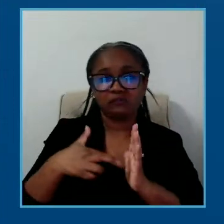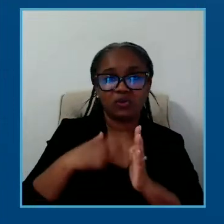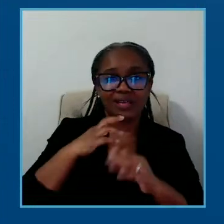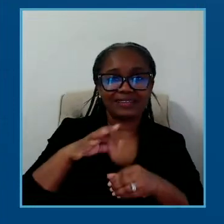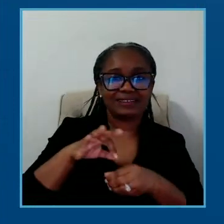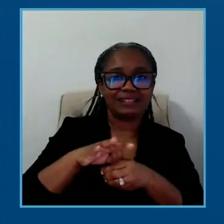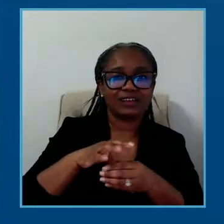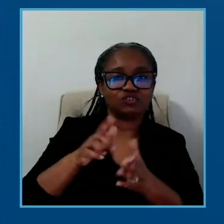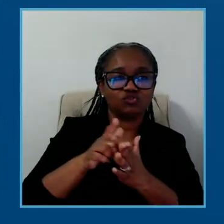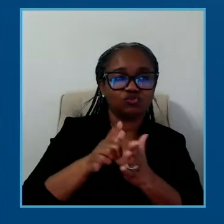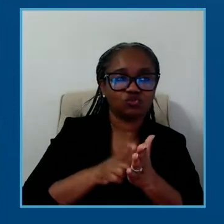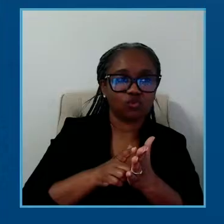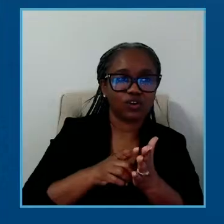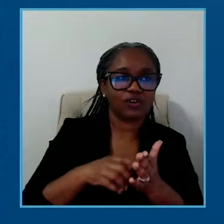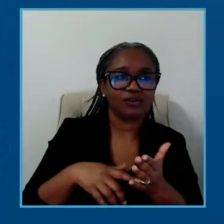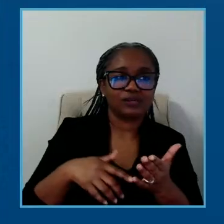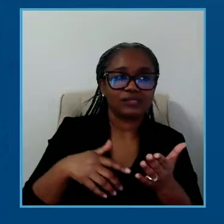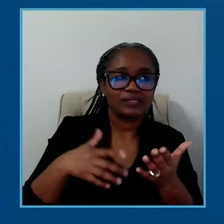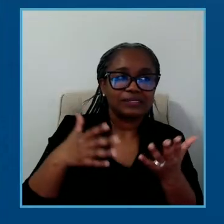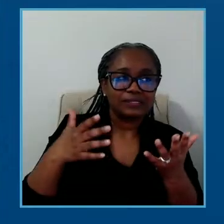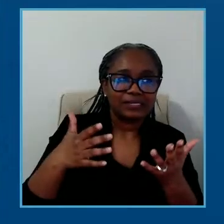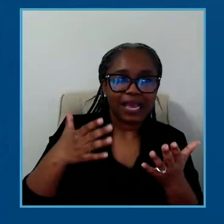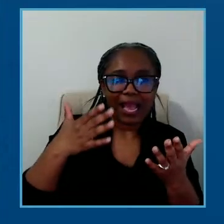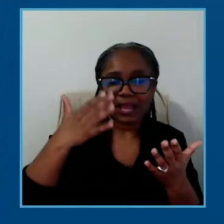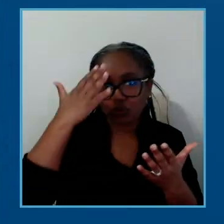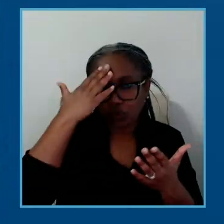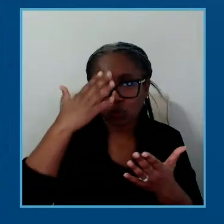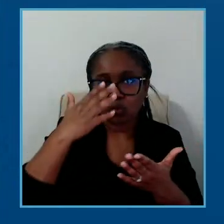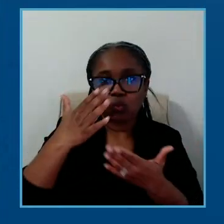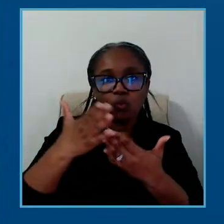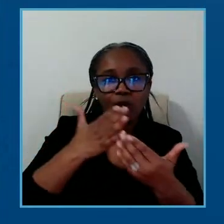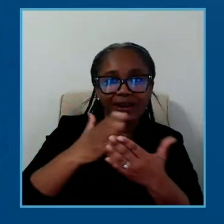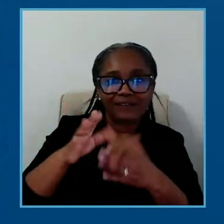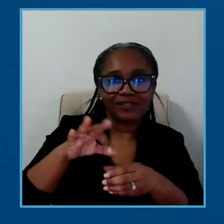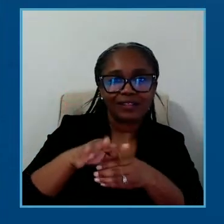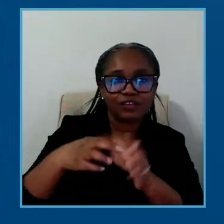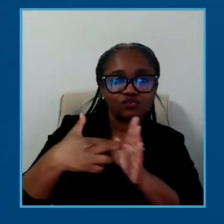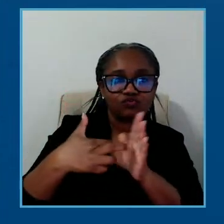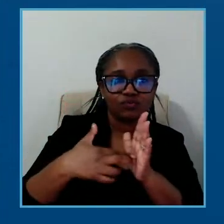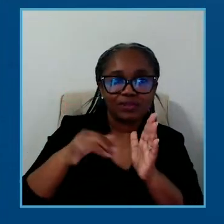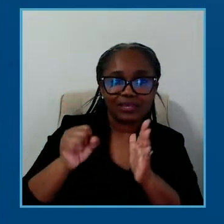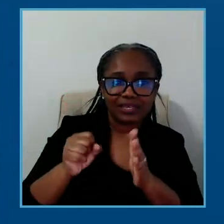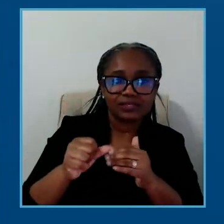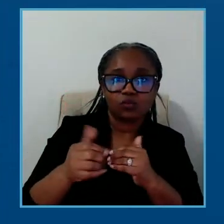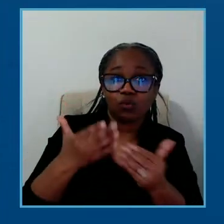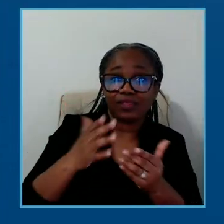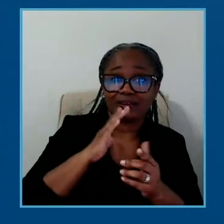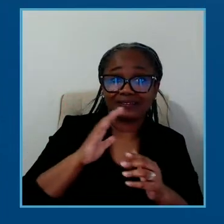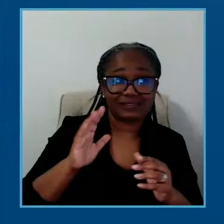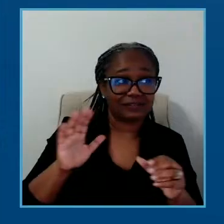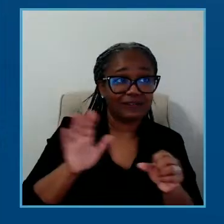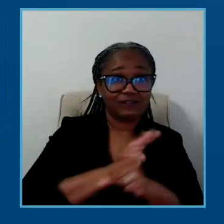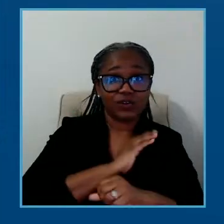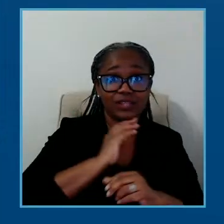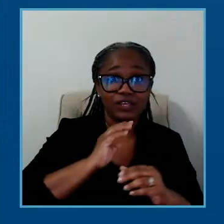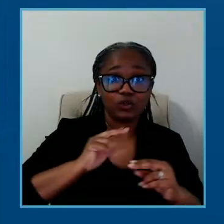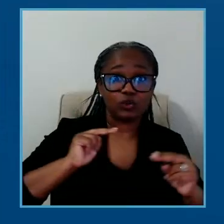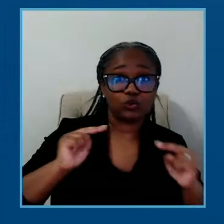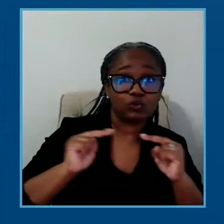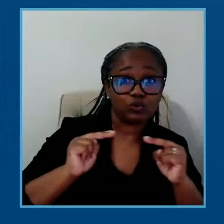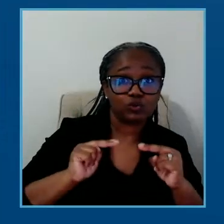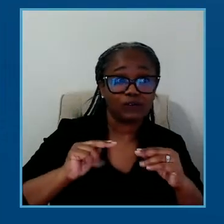a completely fair, neutral, objective set of procedures, vote by mail, early vote, for example, there's going to